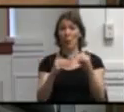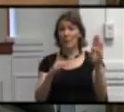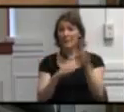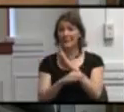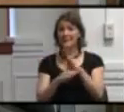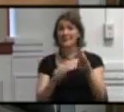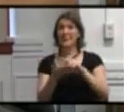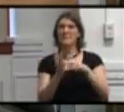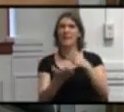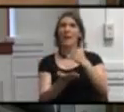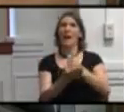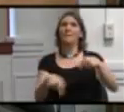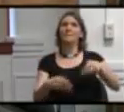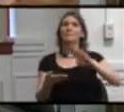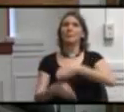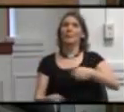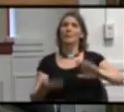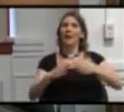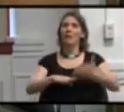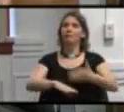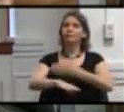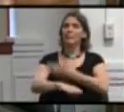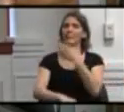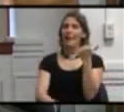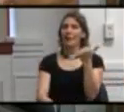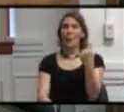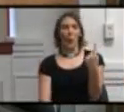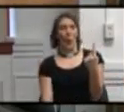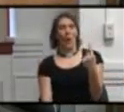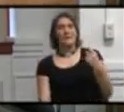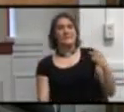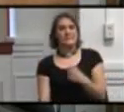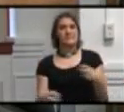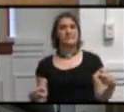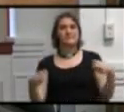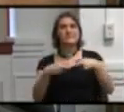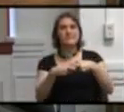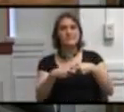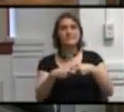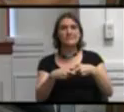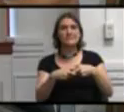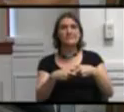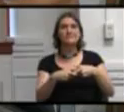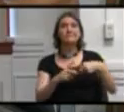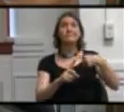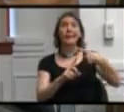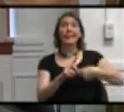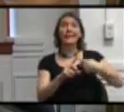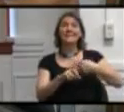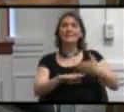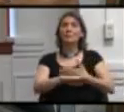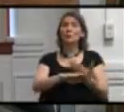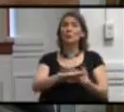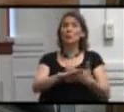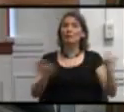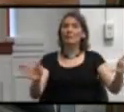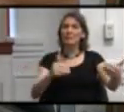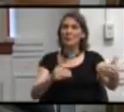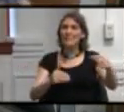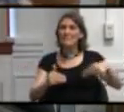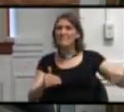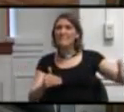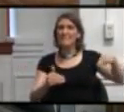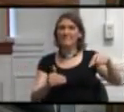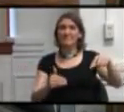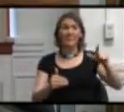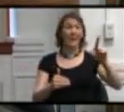that loan program can help with that. One of the main gaps in financing that breweries often experience is leasehold improvements, because they are